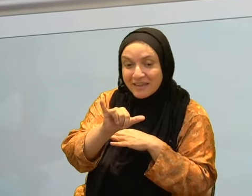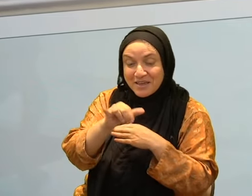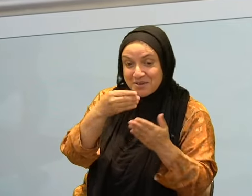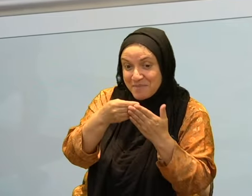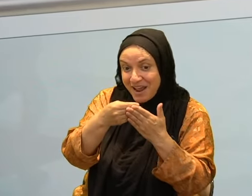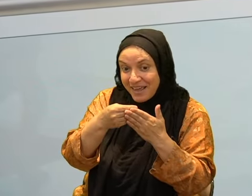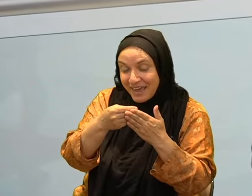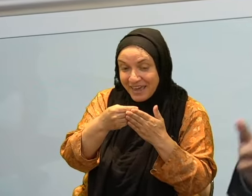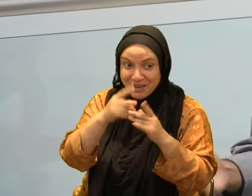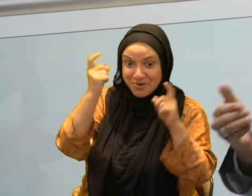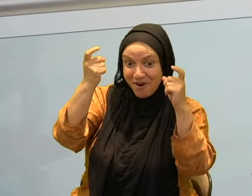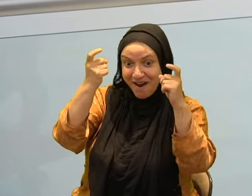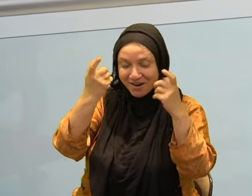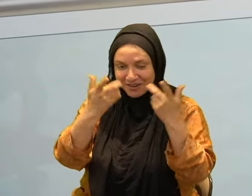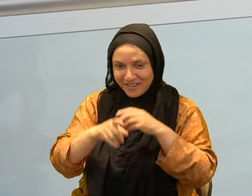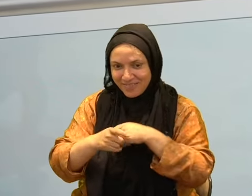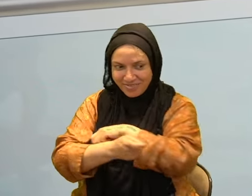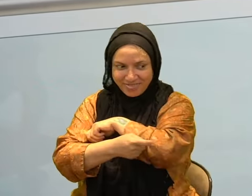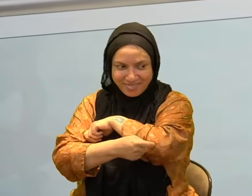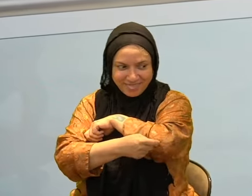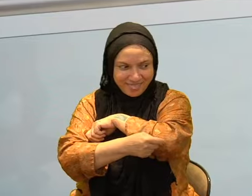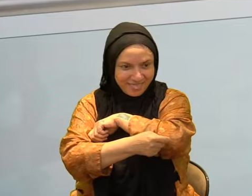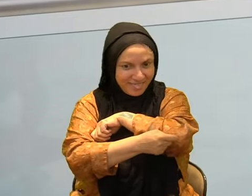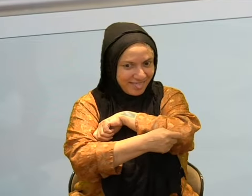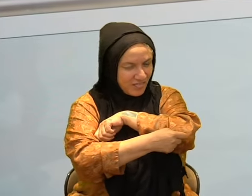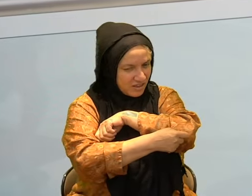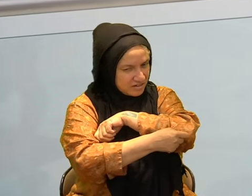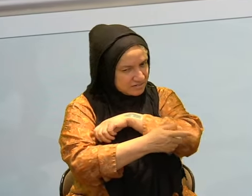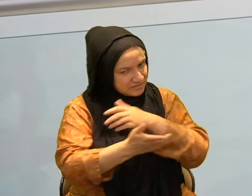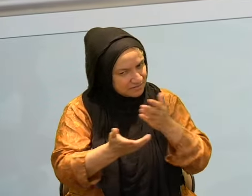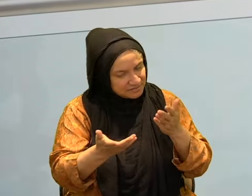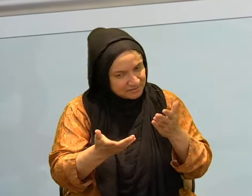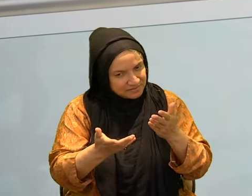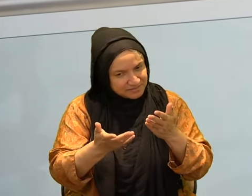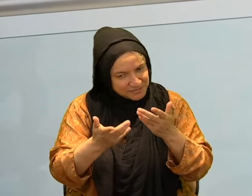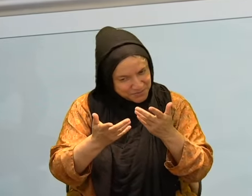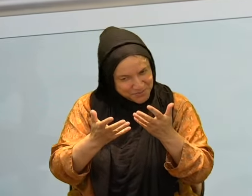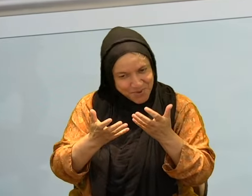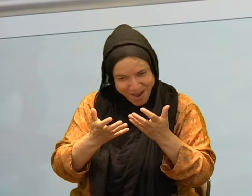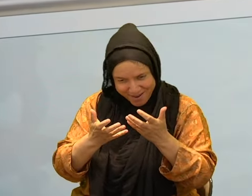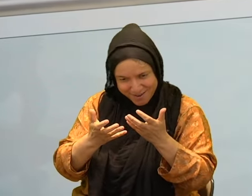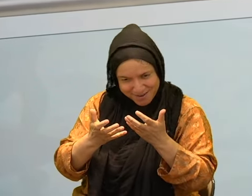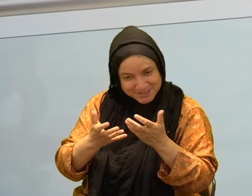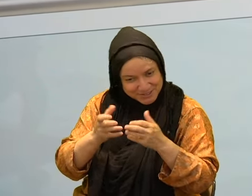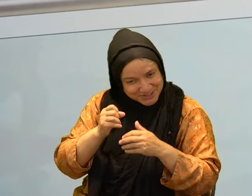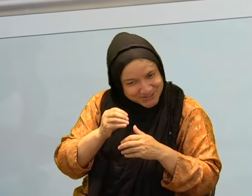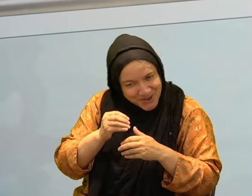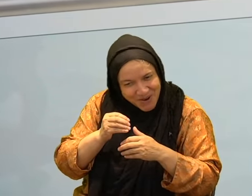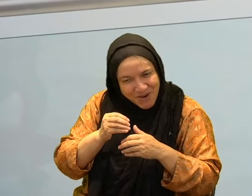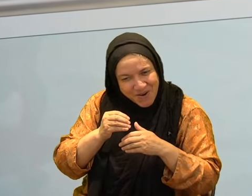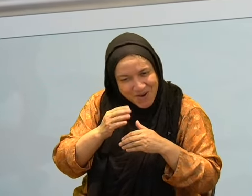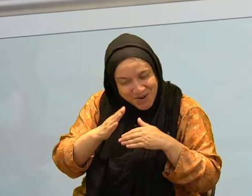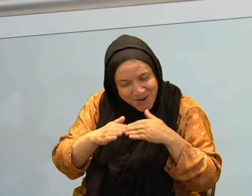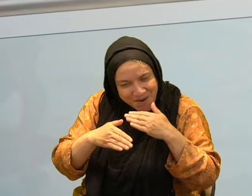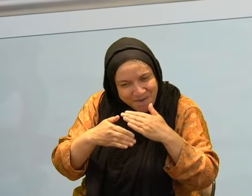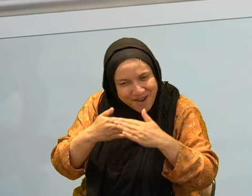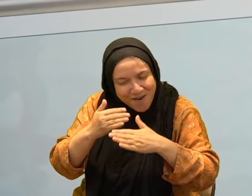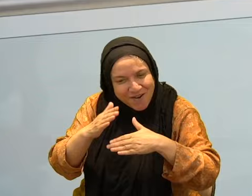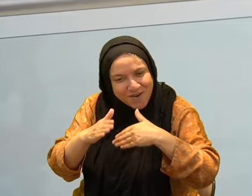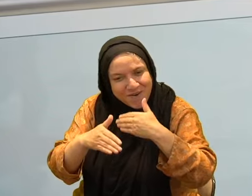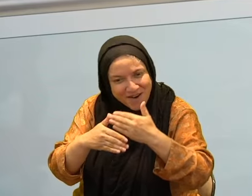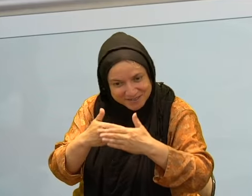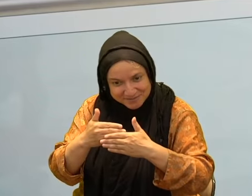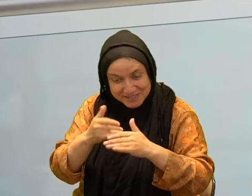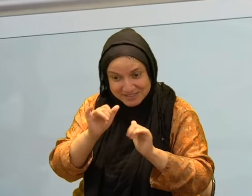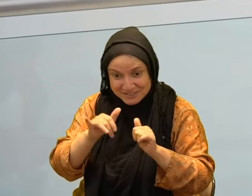communication before emotional infidelity becomes physical? How much more are you going to reveal of what Allah commanded you to conceal of your